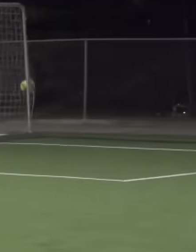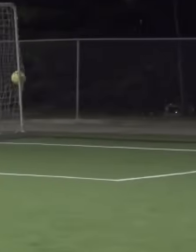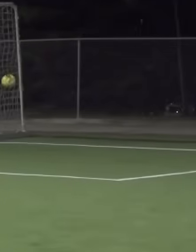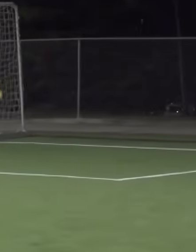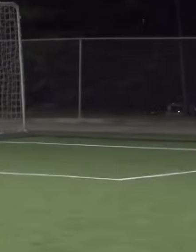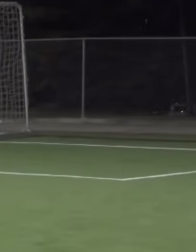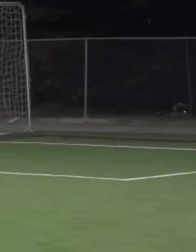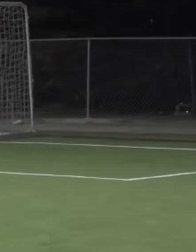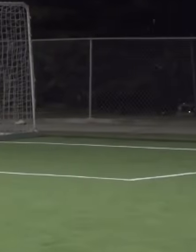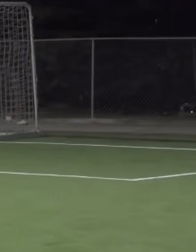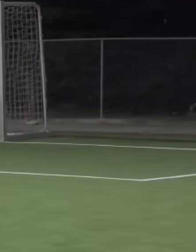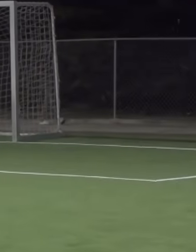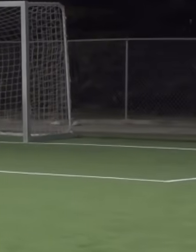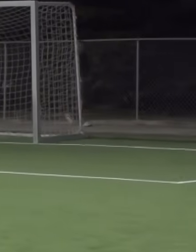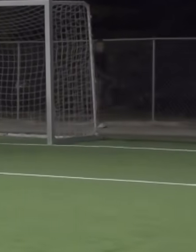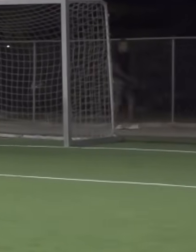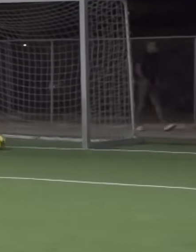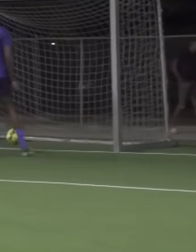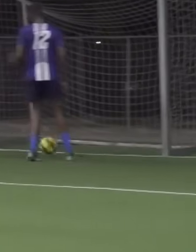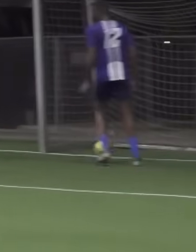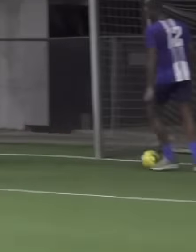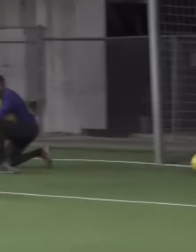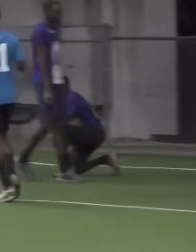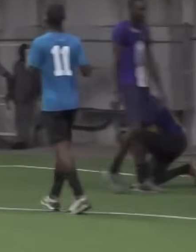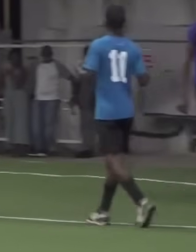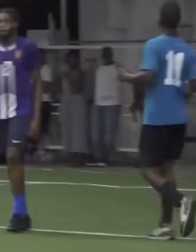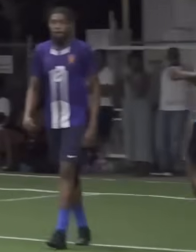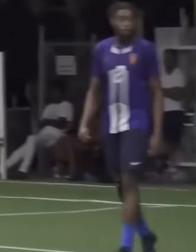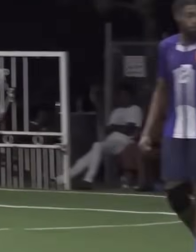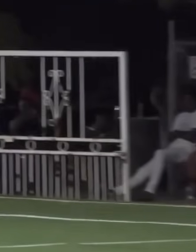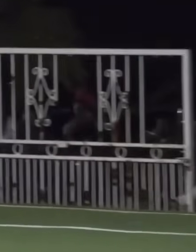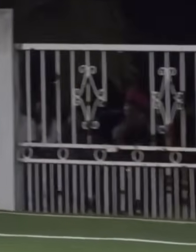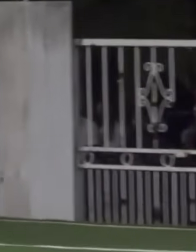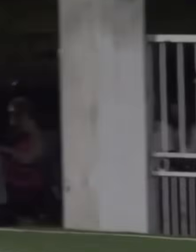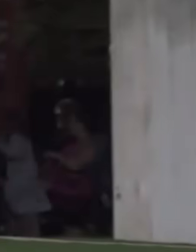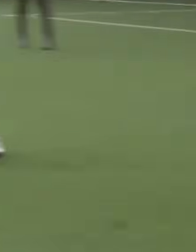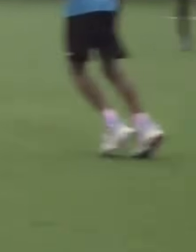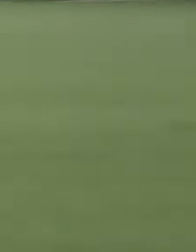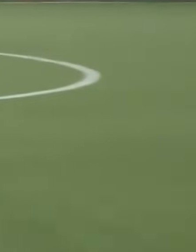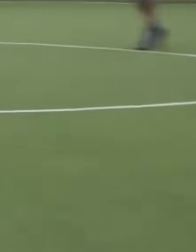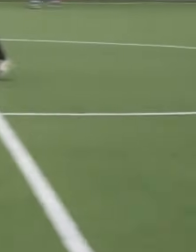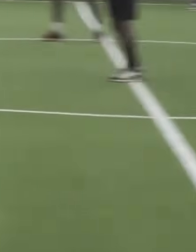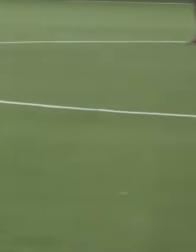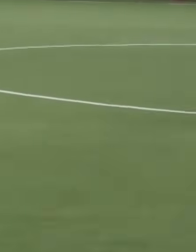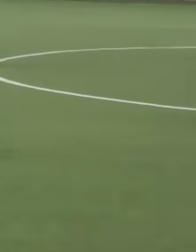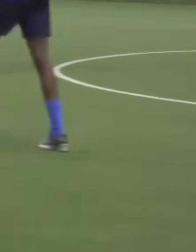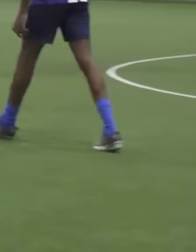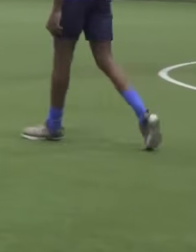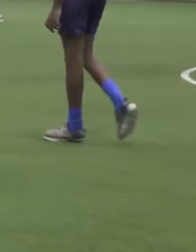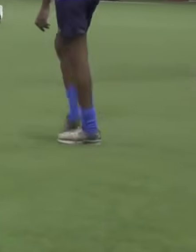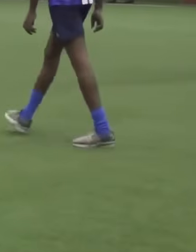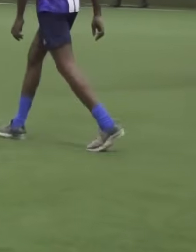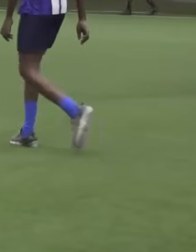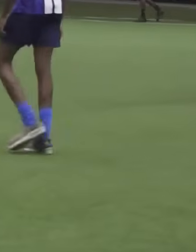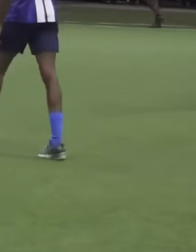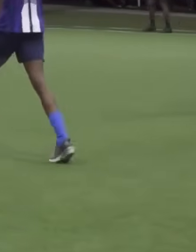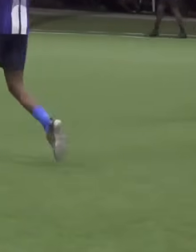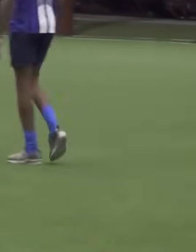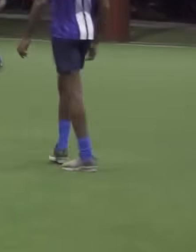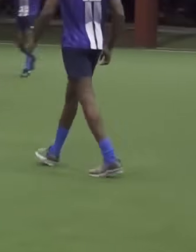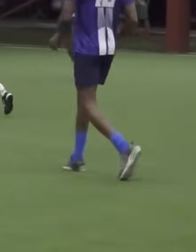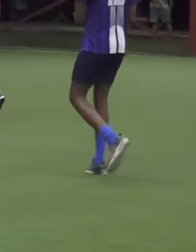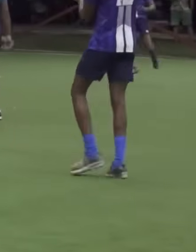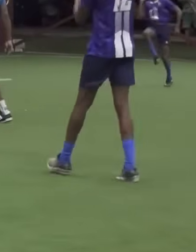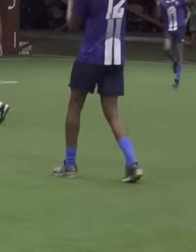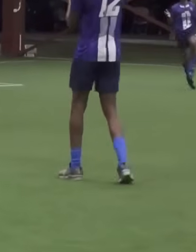stride before firing past the keeper. 2-0 now, the score. Sandpiper, however, grabbed the goal back.